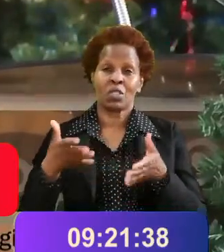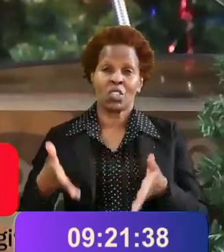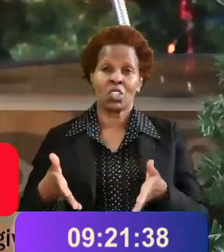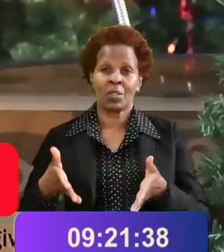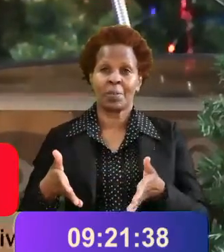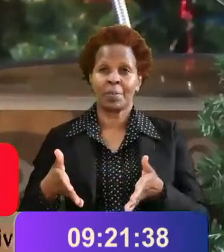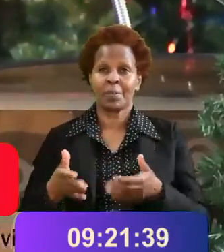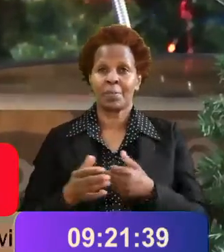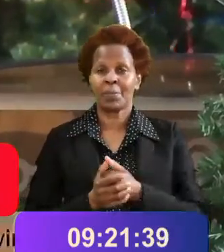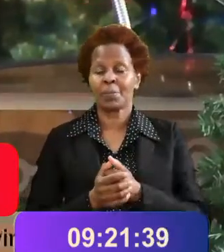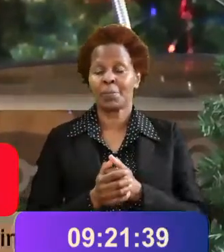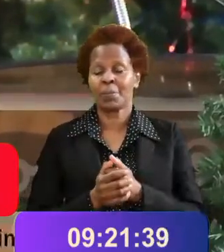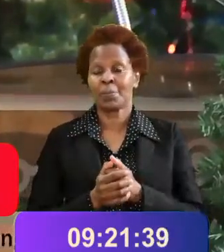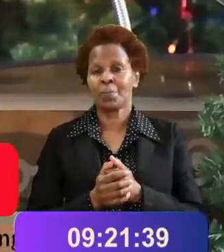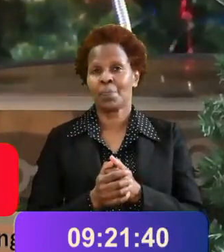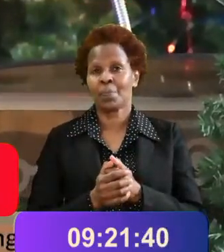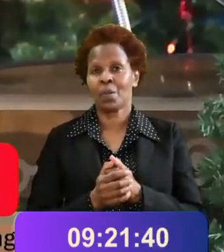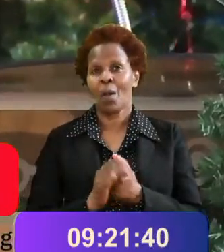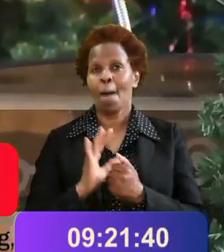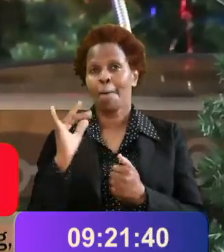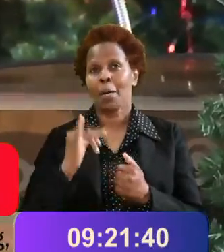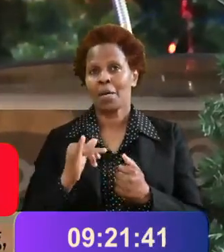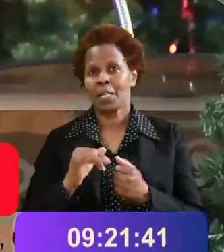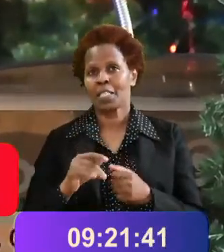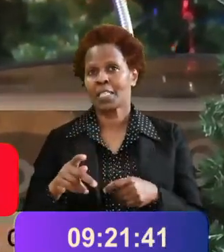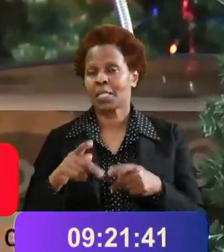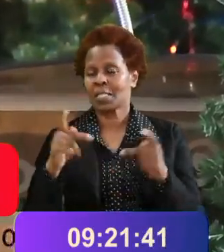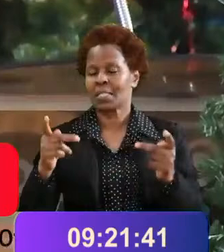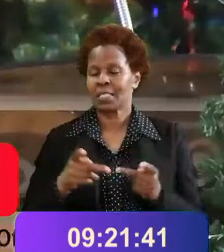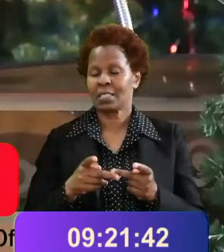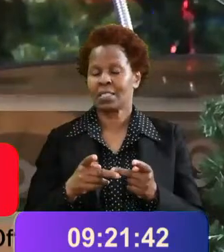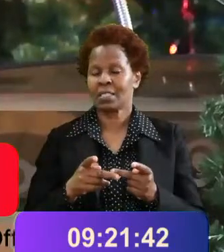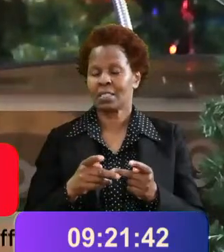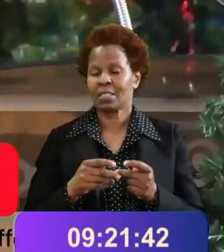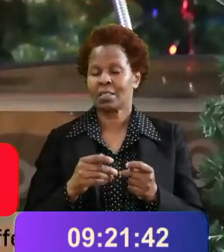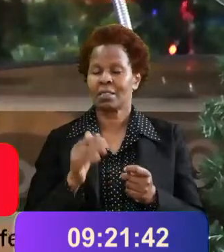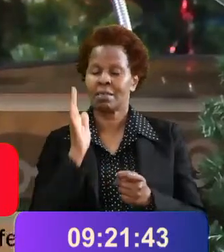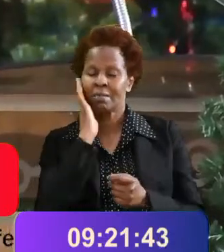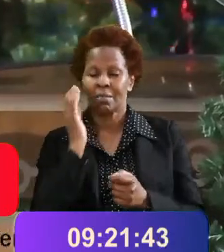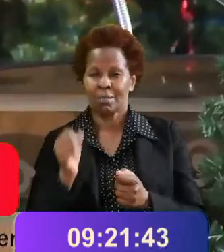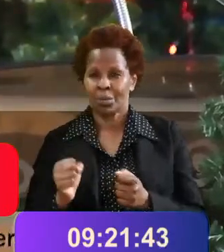Dukajero, Katamwingi, Orofani District, and grandmother to Diana